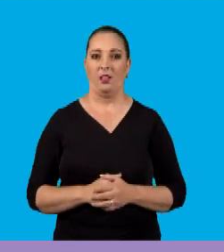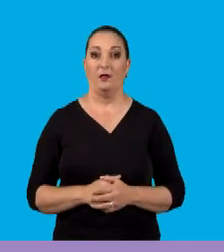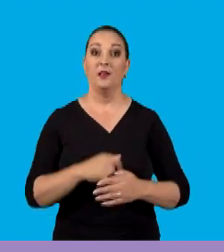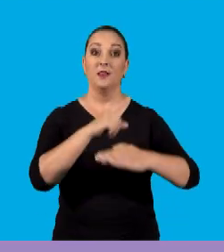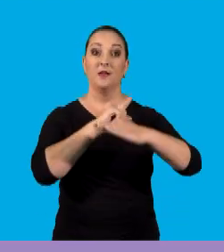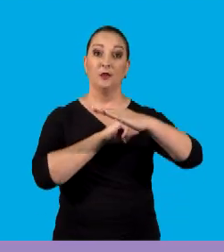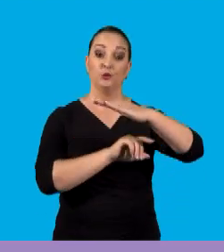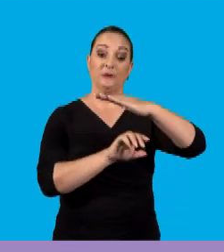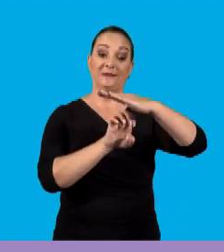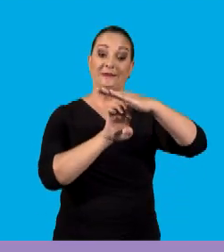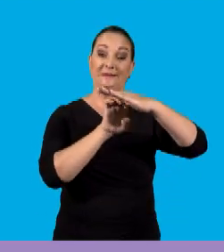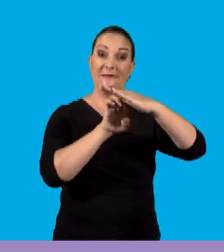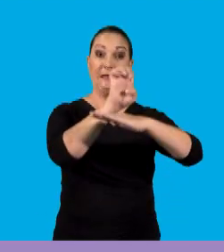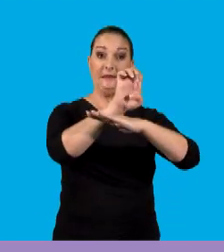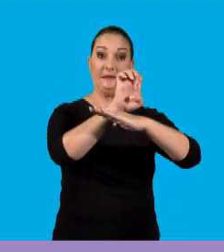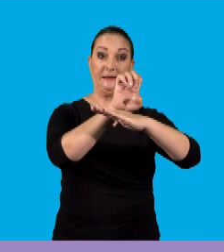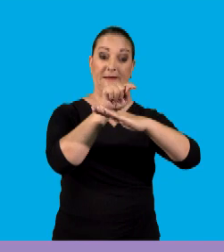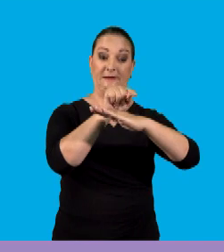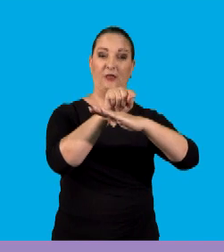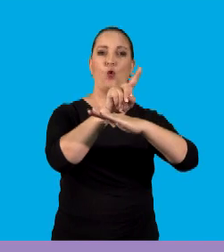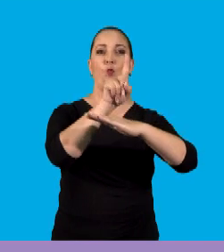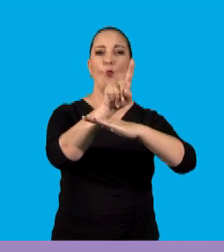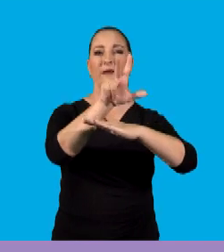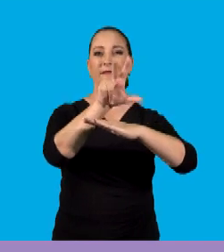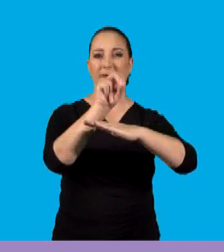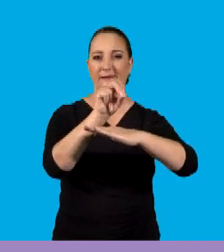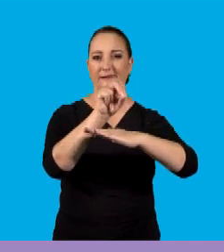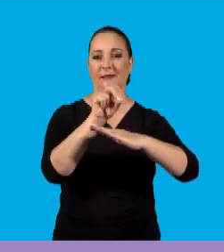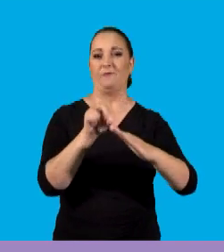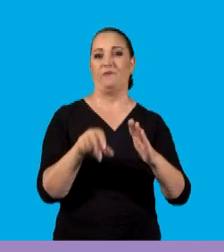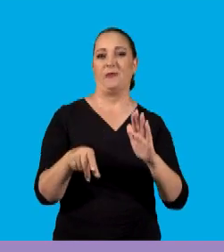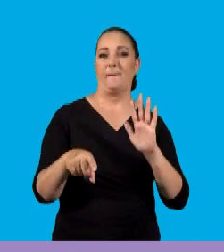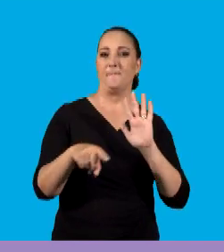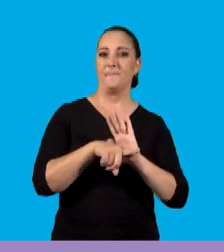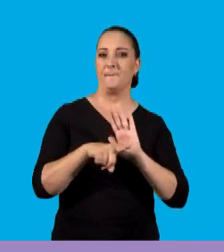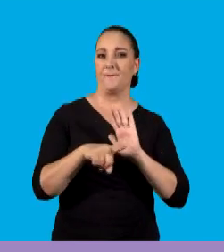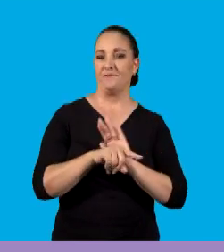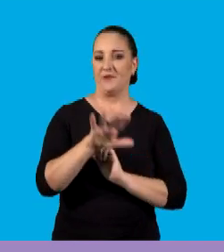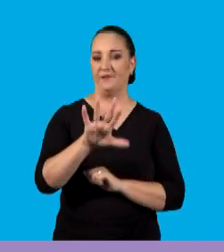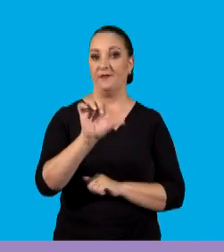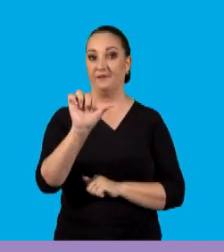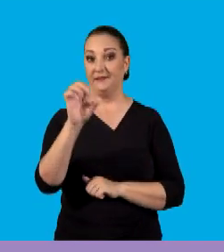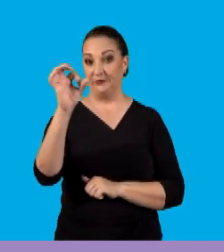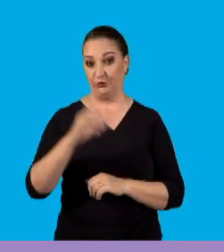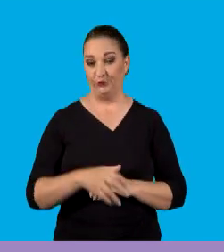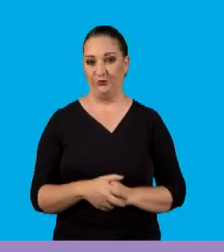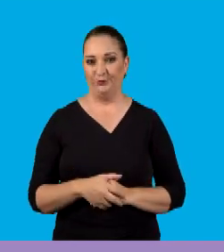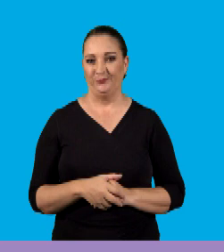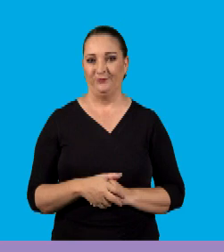And therefore, angle E equals to 180 minus 56